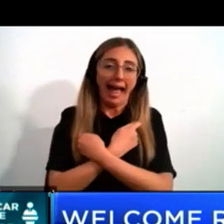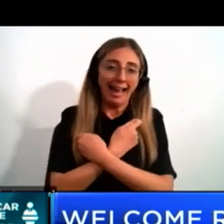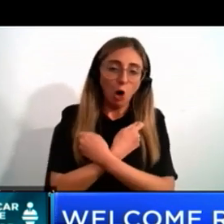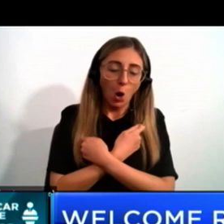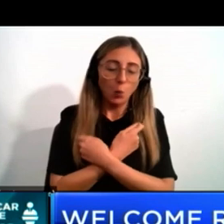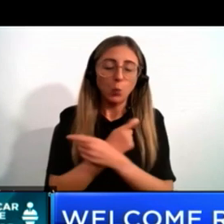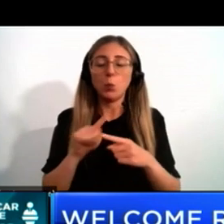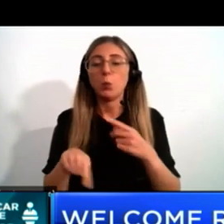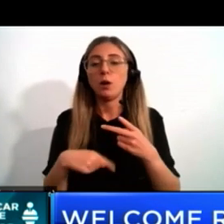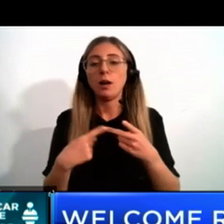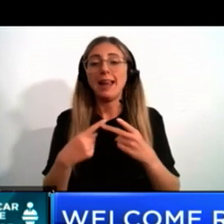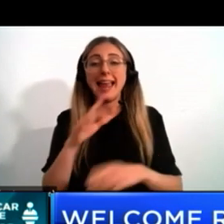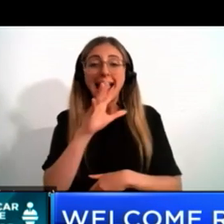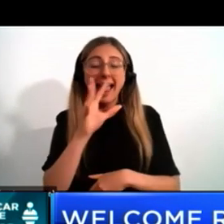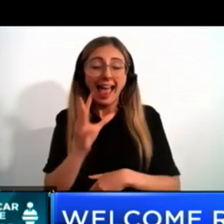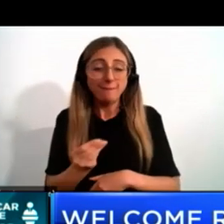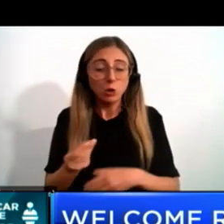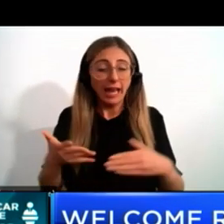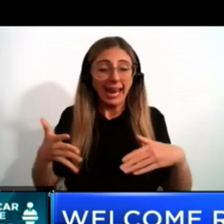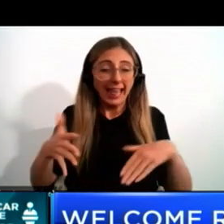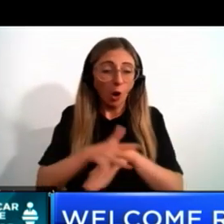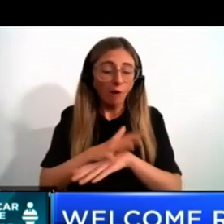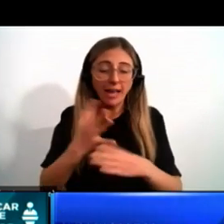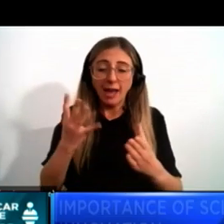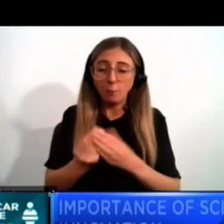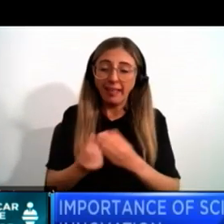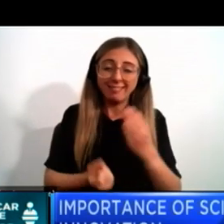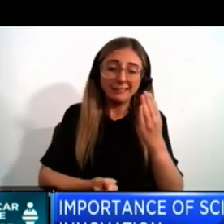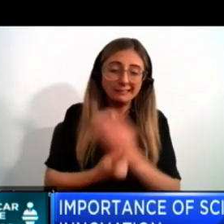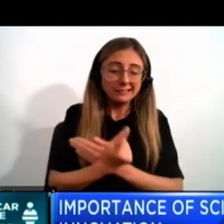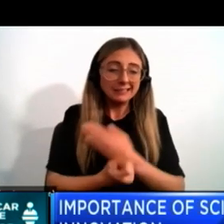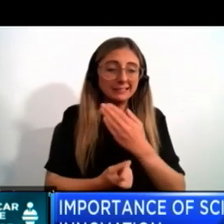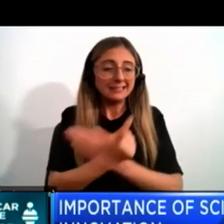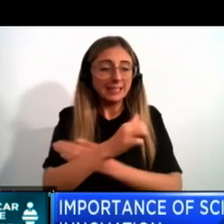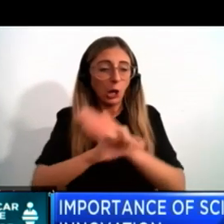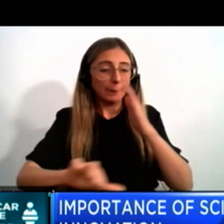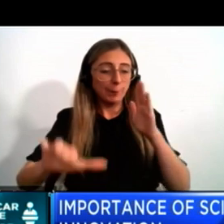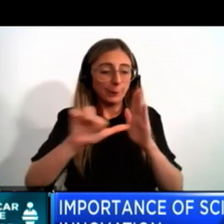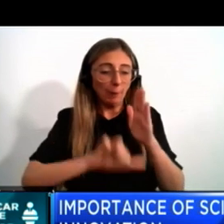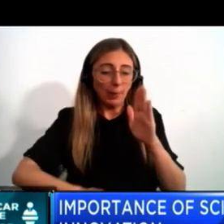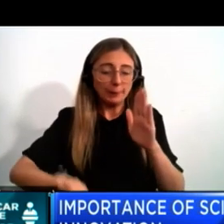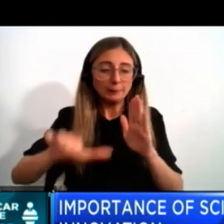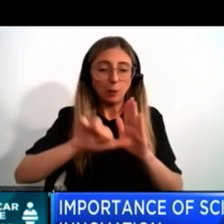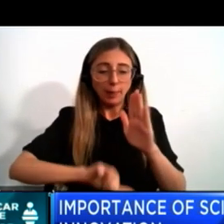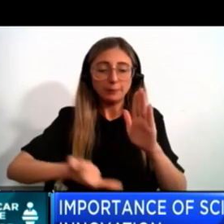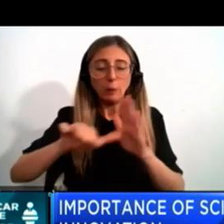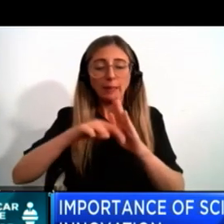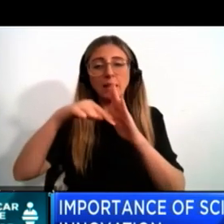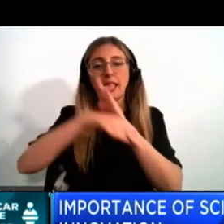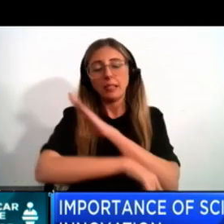Salaam, Africans discovered the consequences of a huge deficit in manufacturing